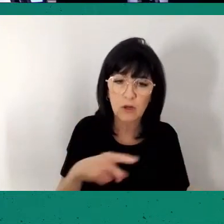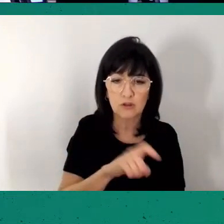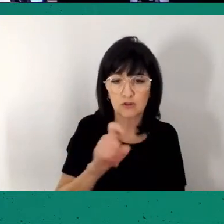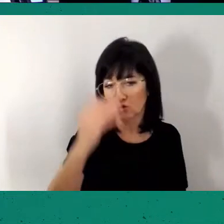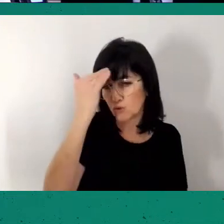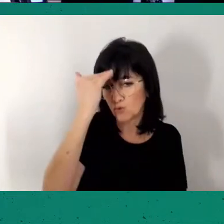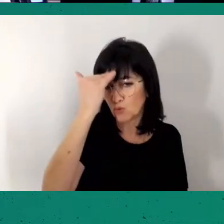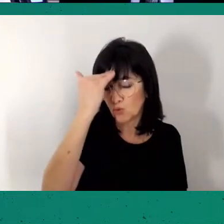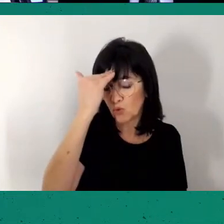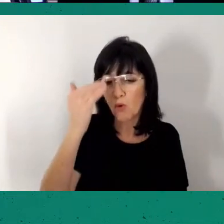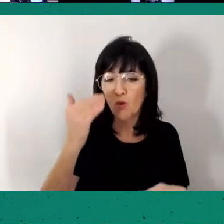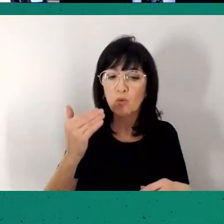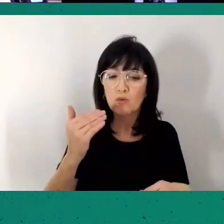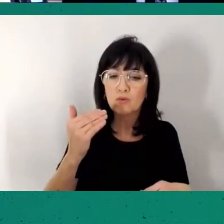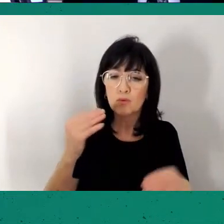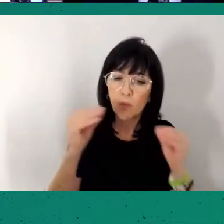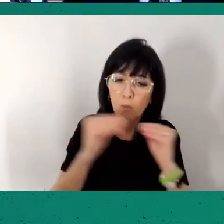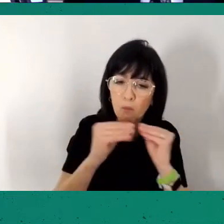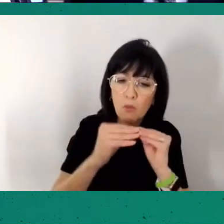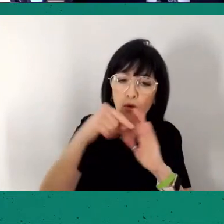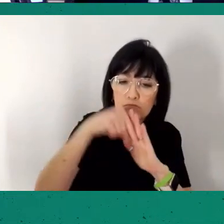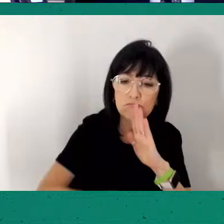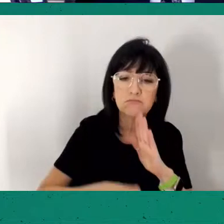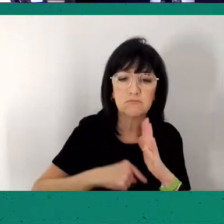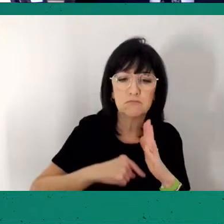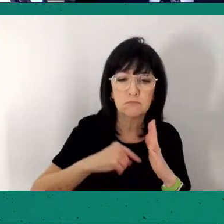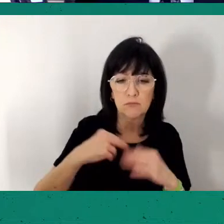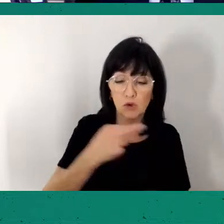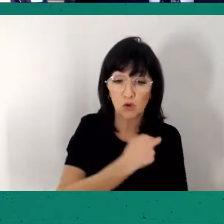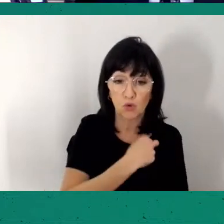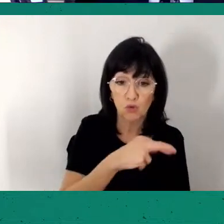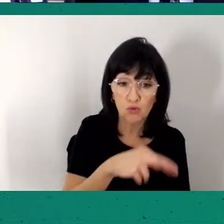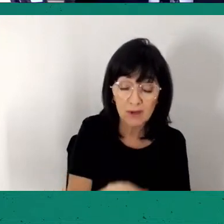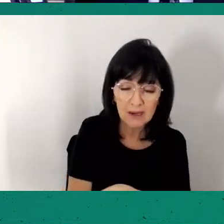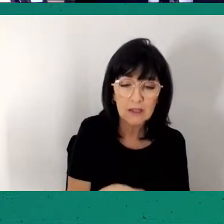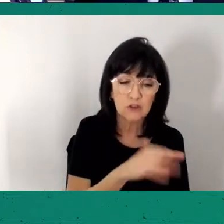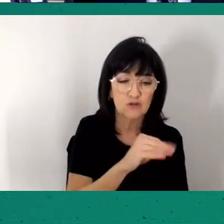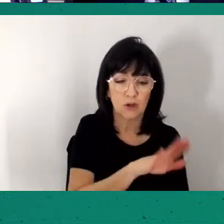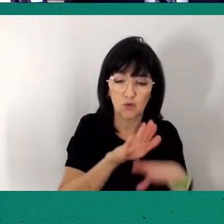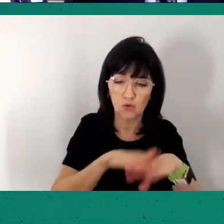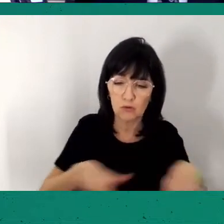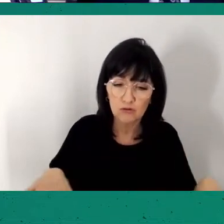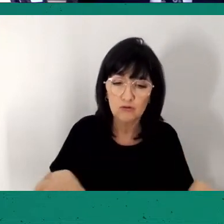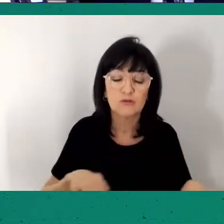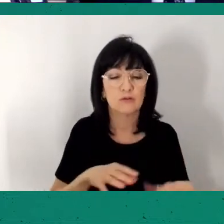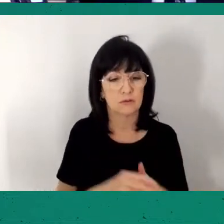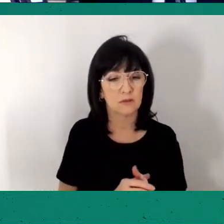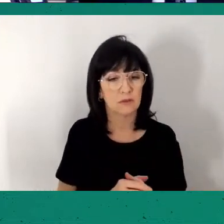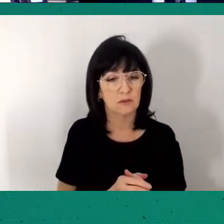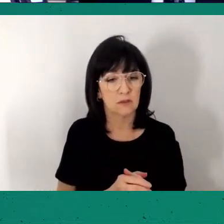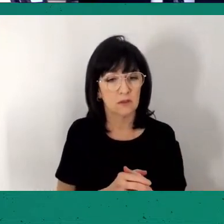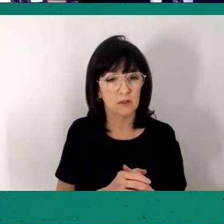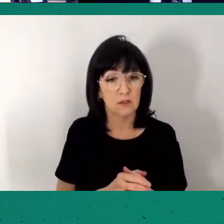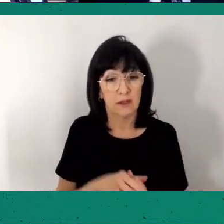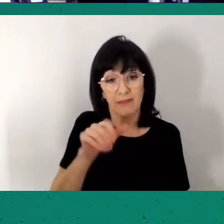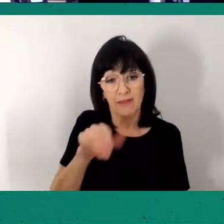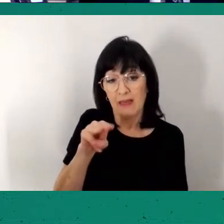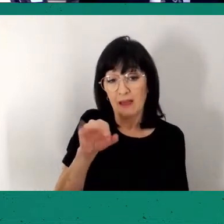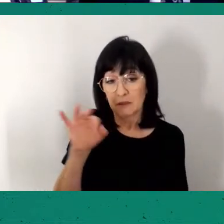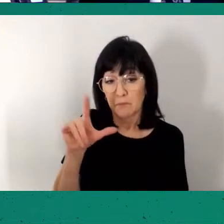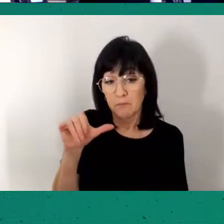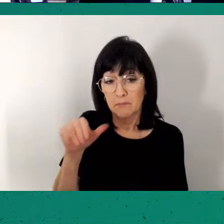had influenced him to set their parents at liberty. Mifflin further